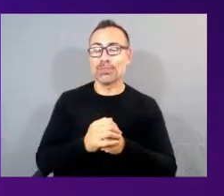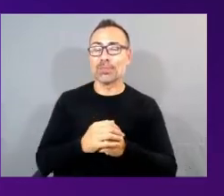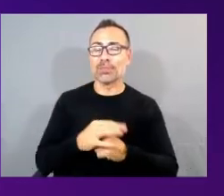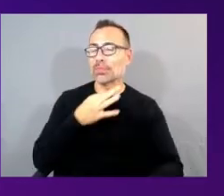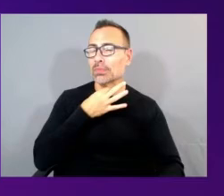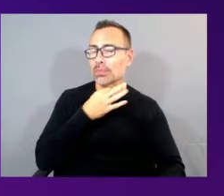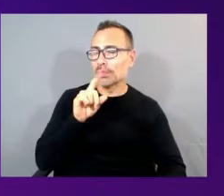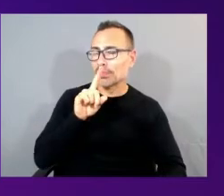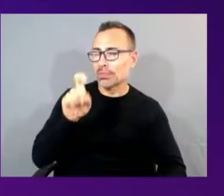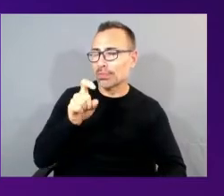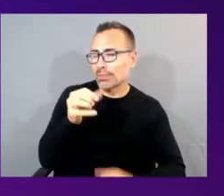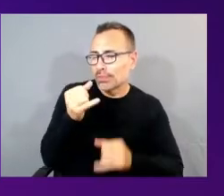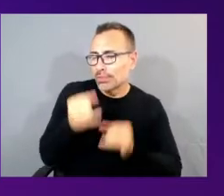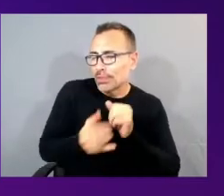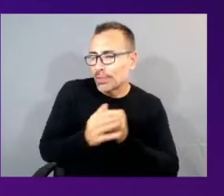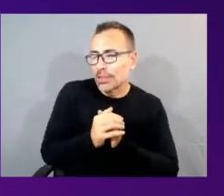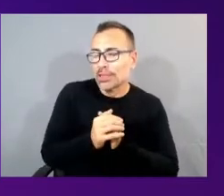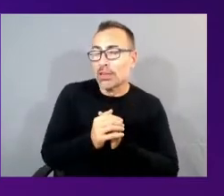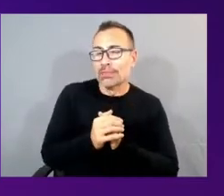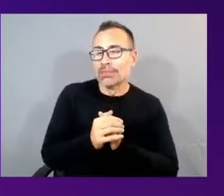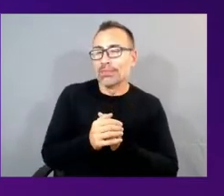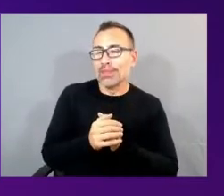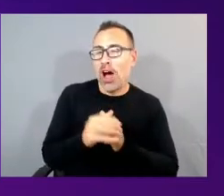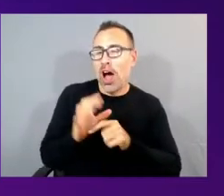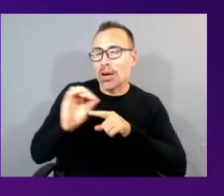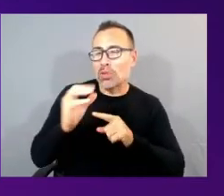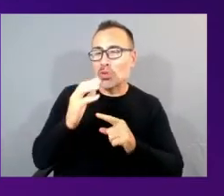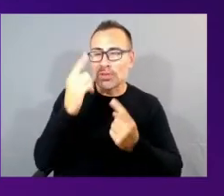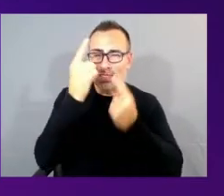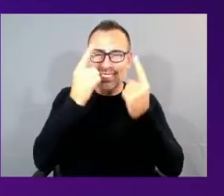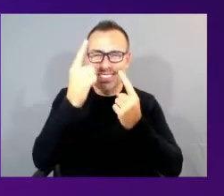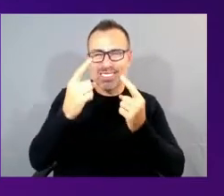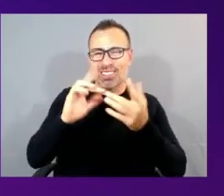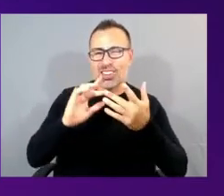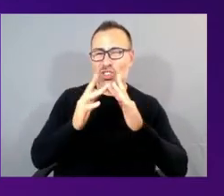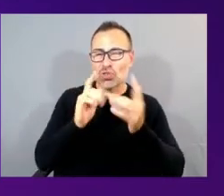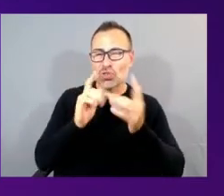you give to a company that's considering digital transformation?